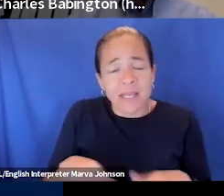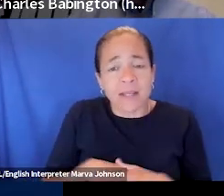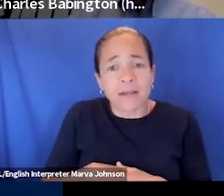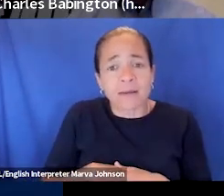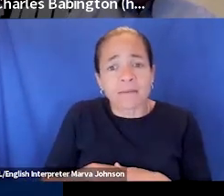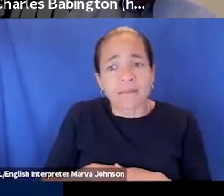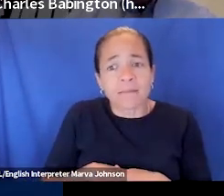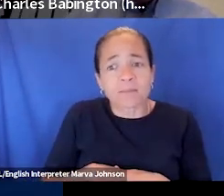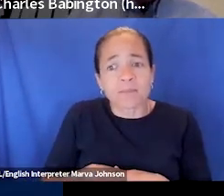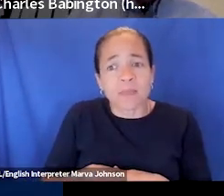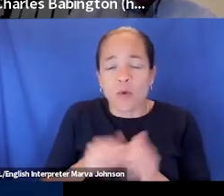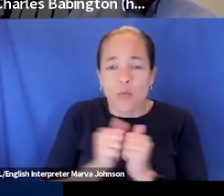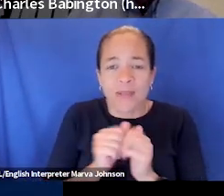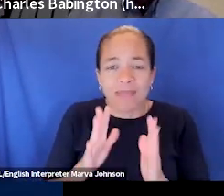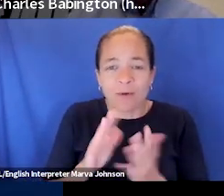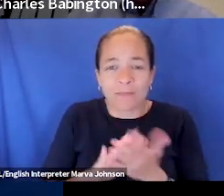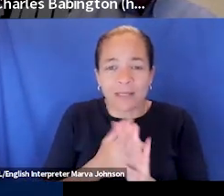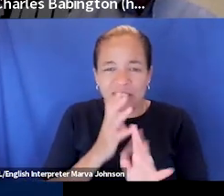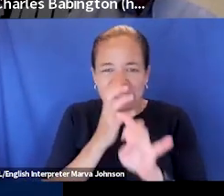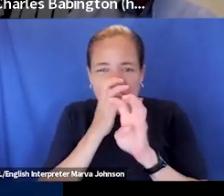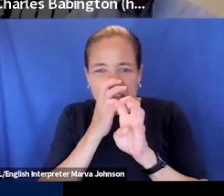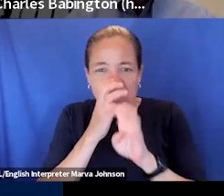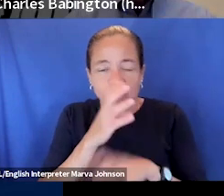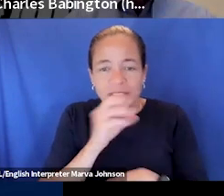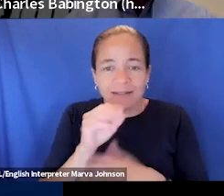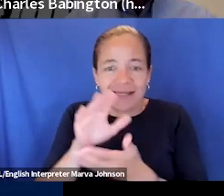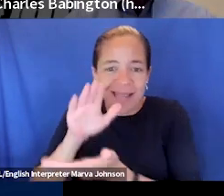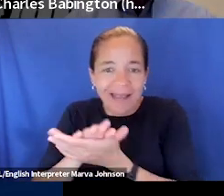being stilted or academic, if that answers the question.